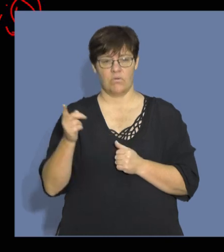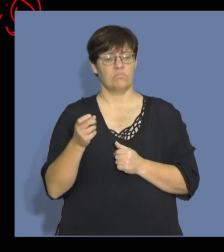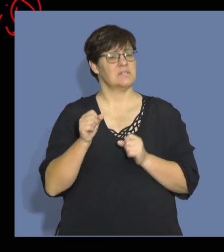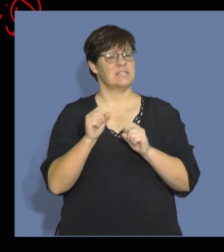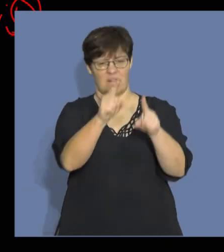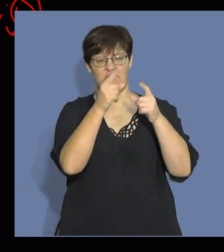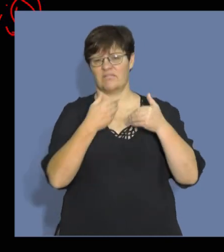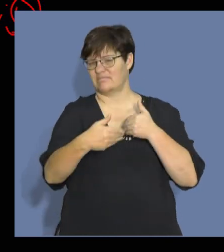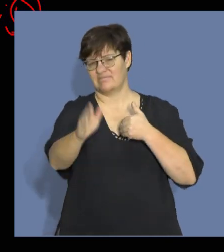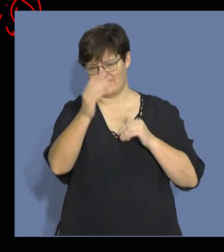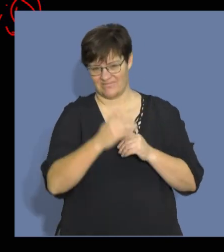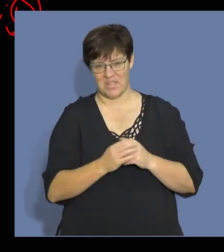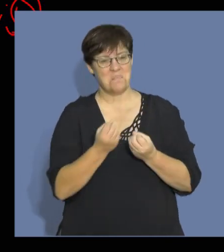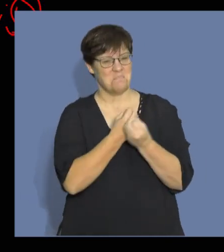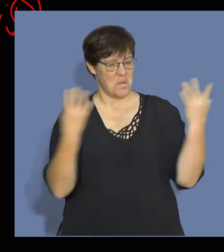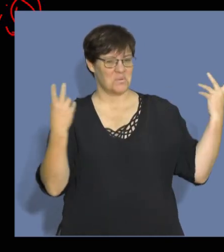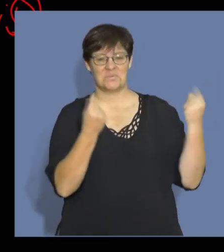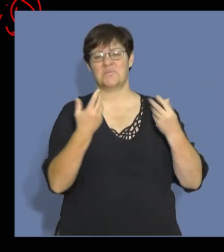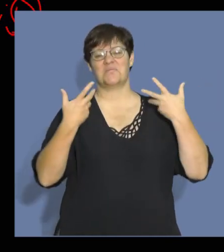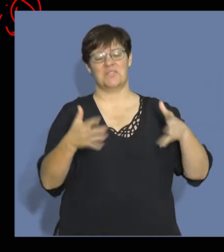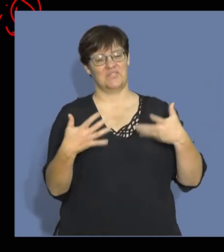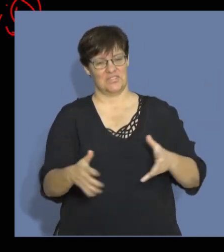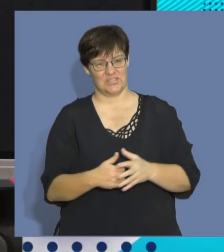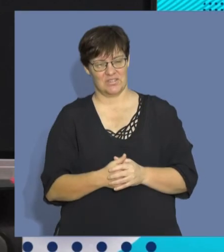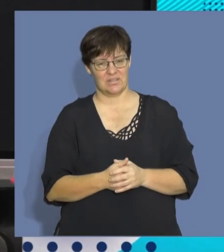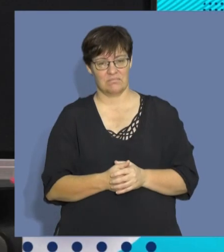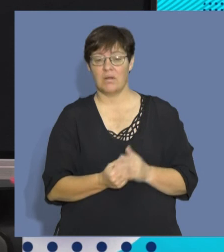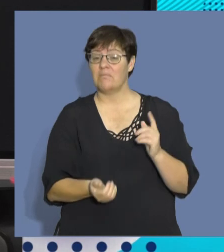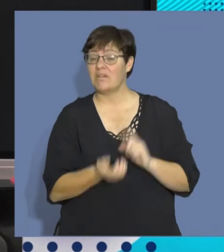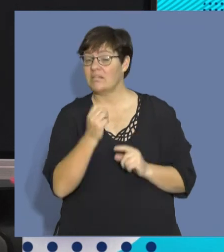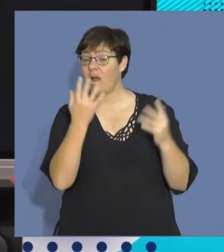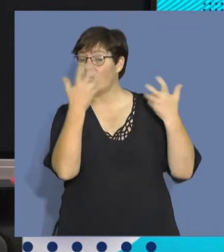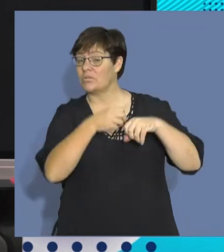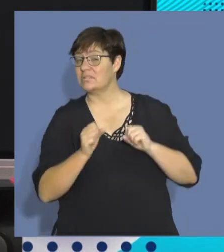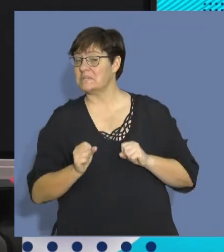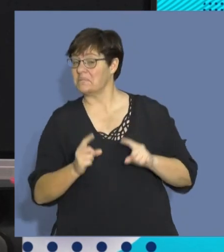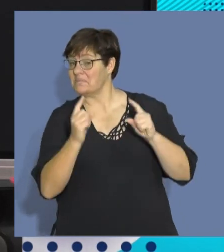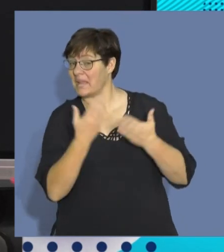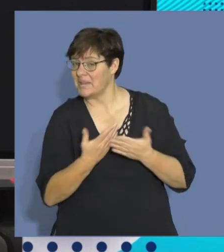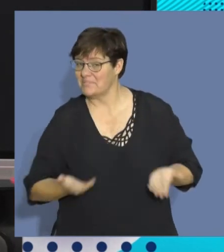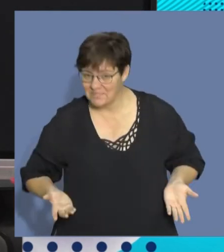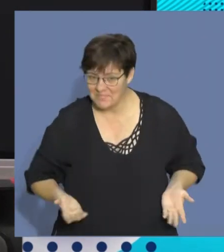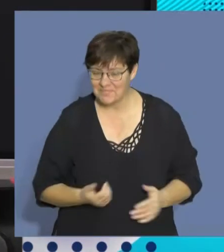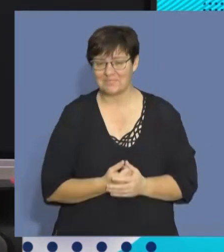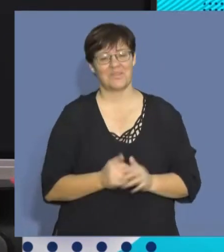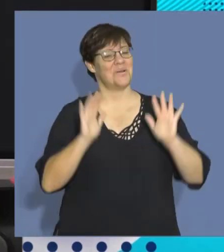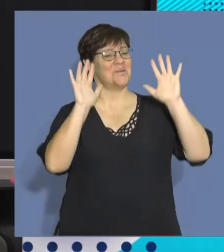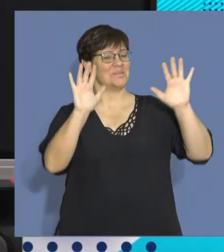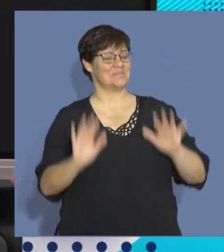And you can finish this question at home. I've done most of it. And then we can find that last coordinate of our